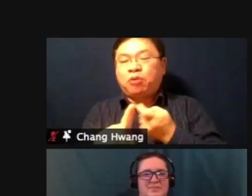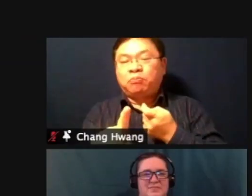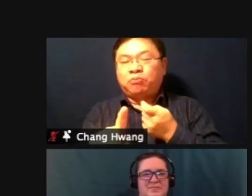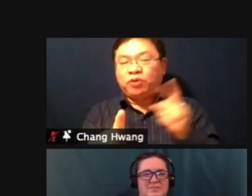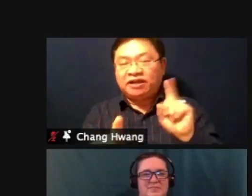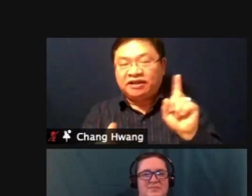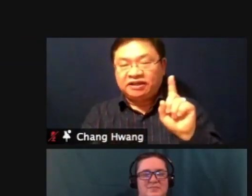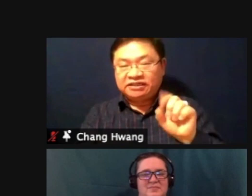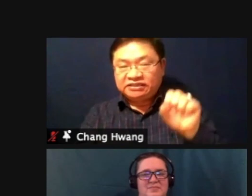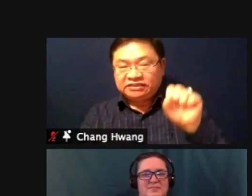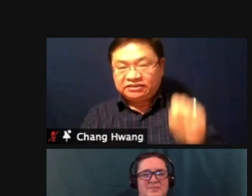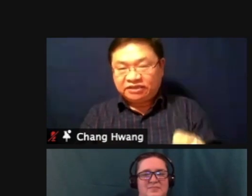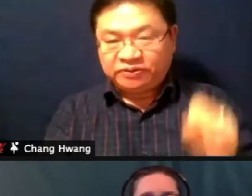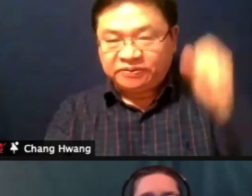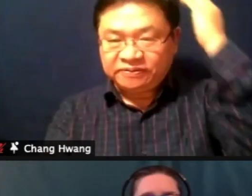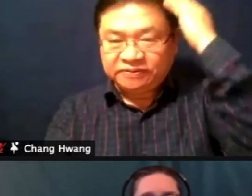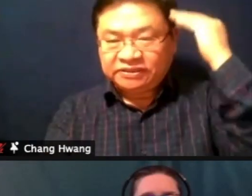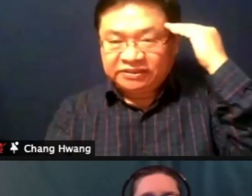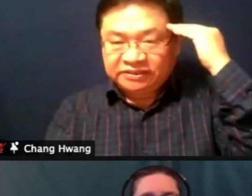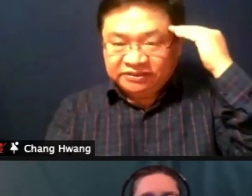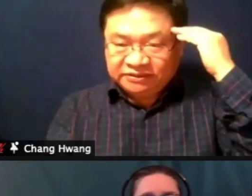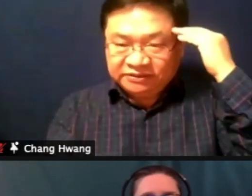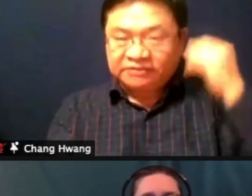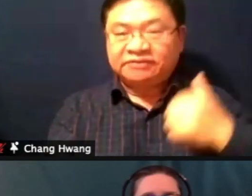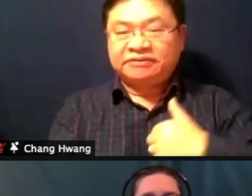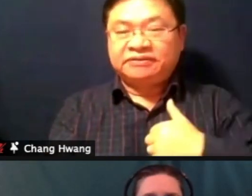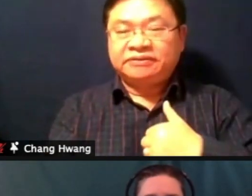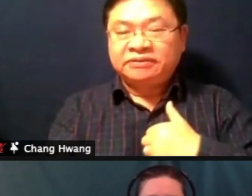First, I'd like to introduce a little bit about where I'm from. I